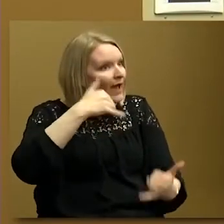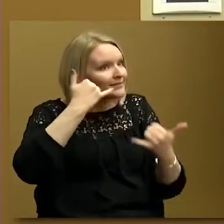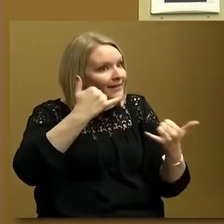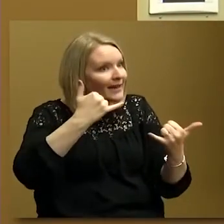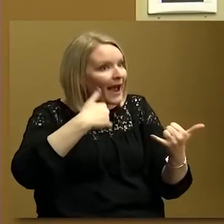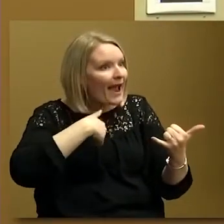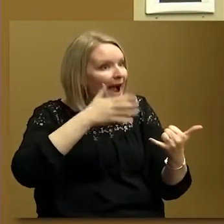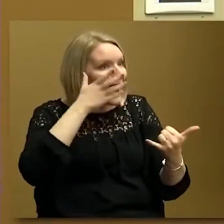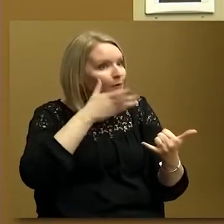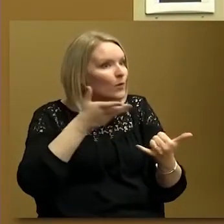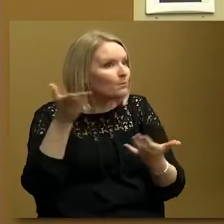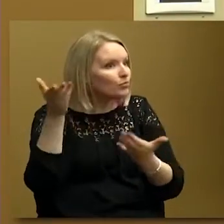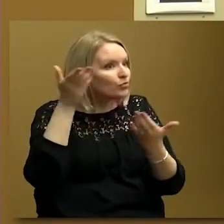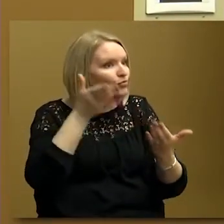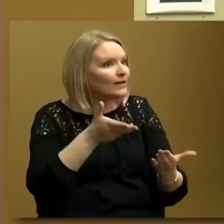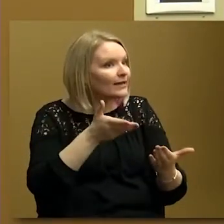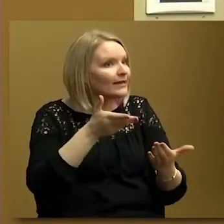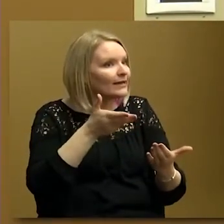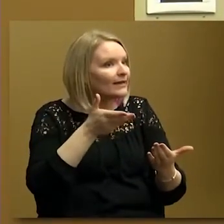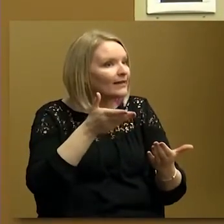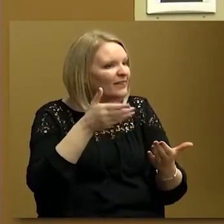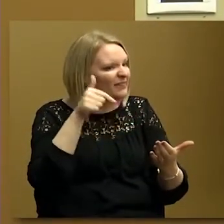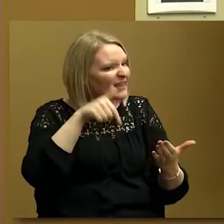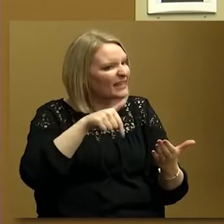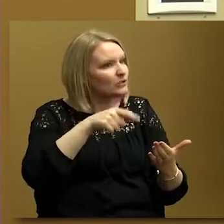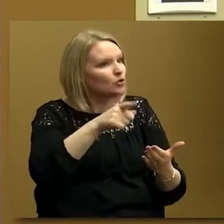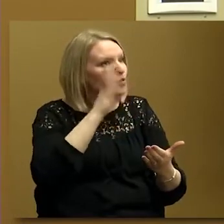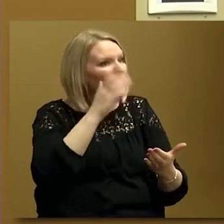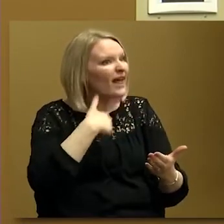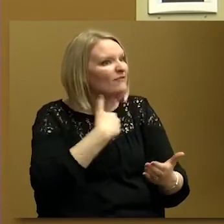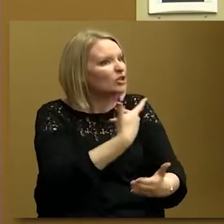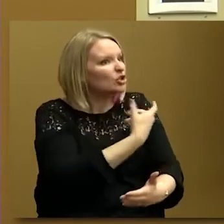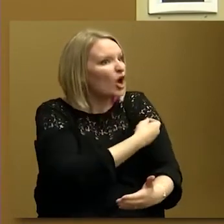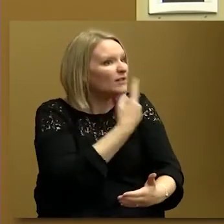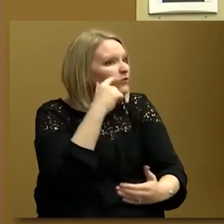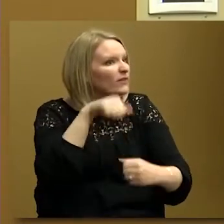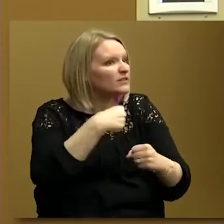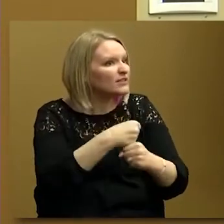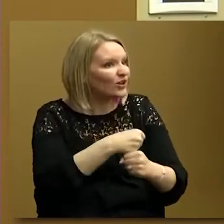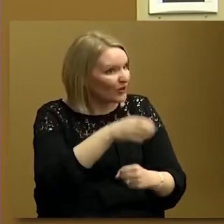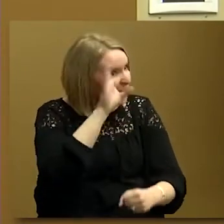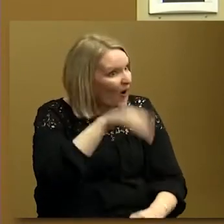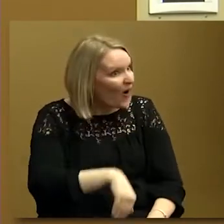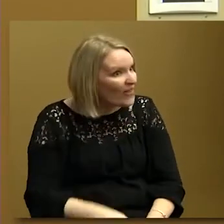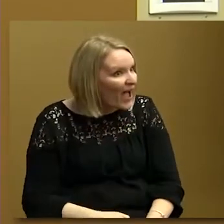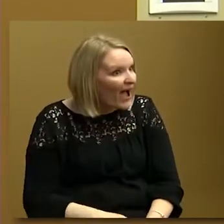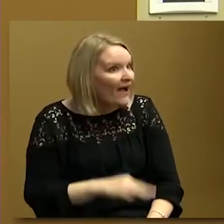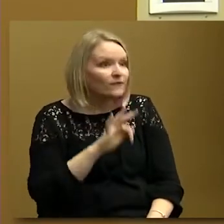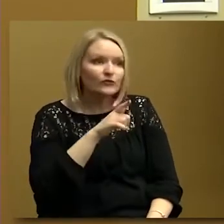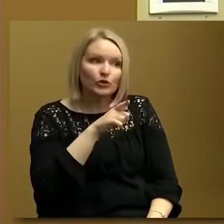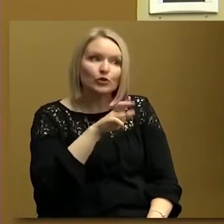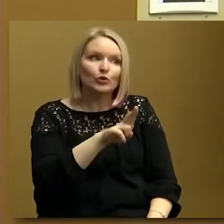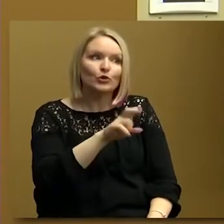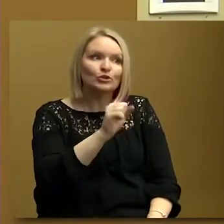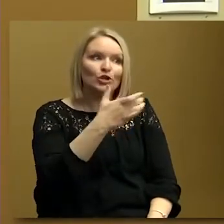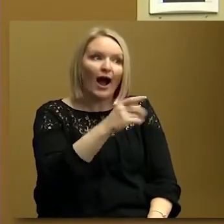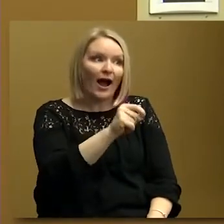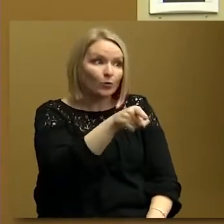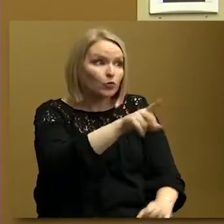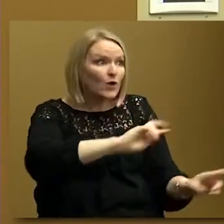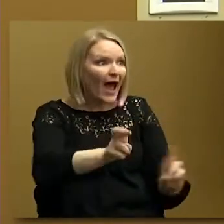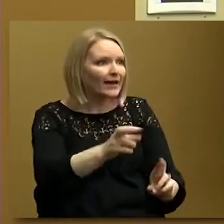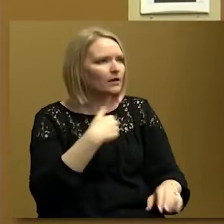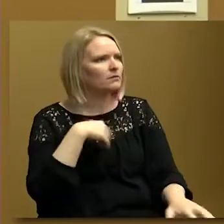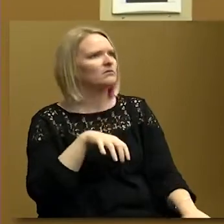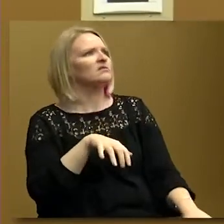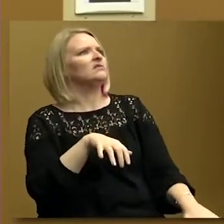going to bring out, you're all going to get your shots for the year. You know, that flu shot season, it's here.